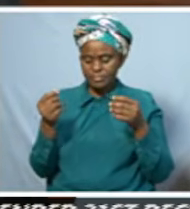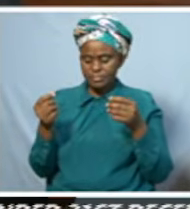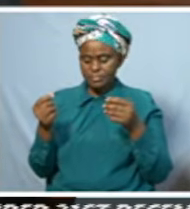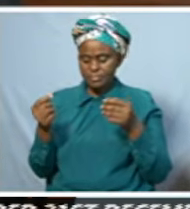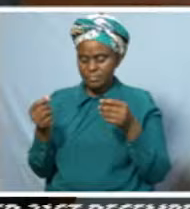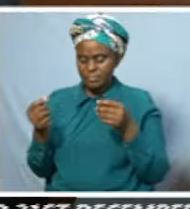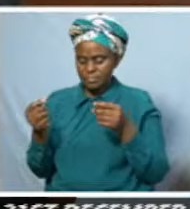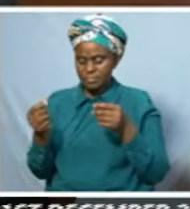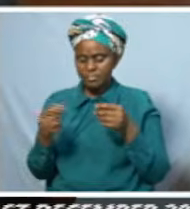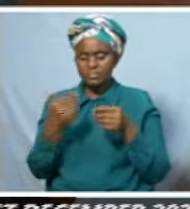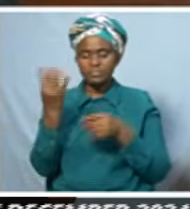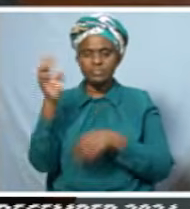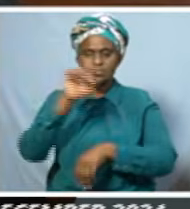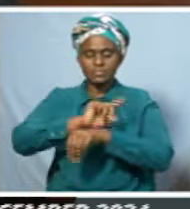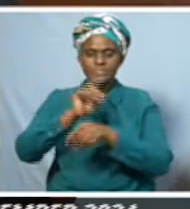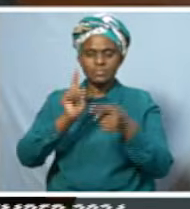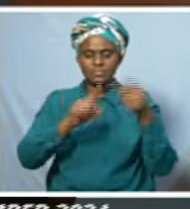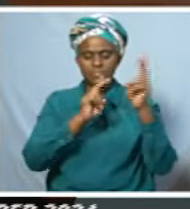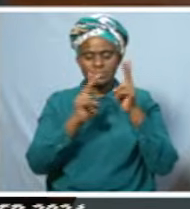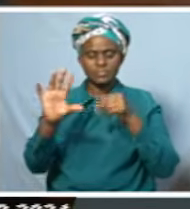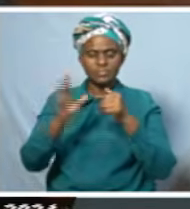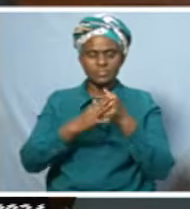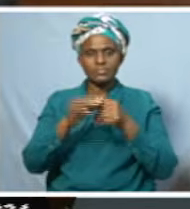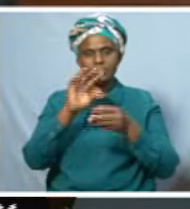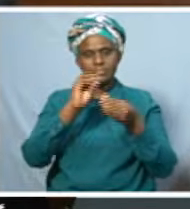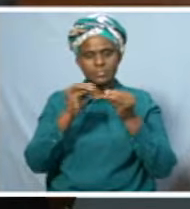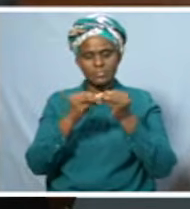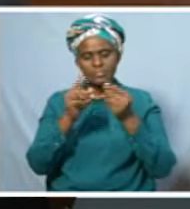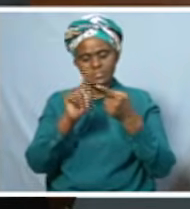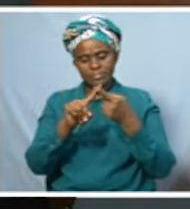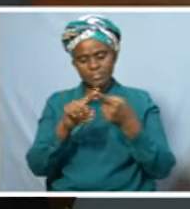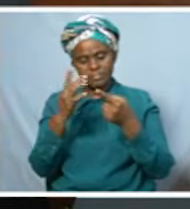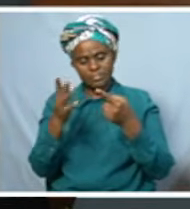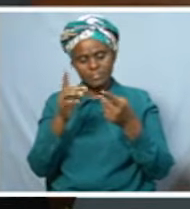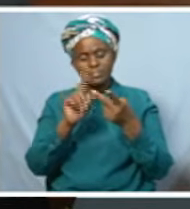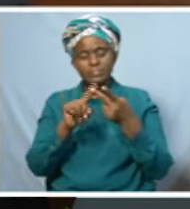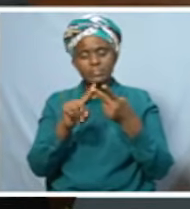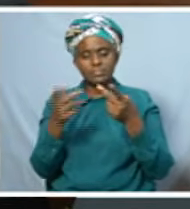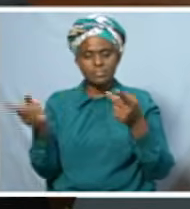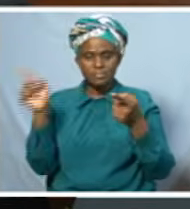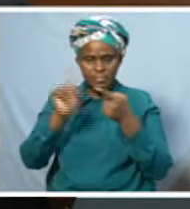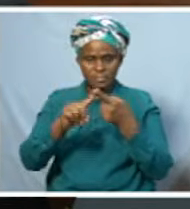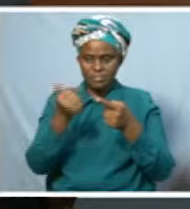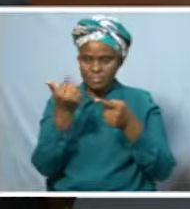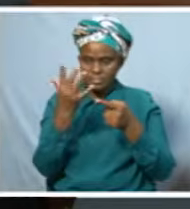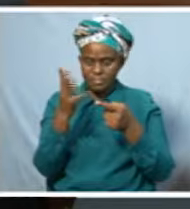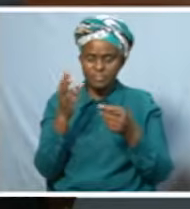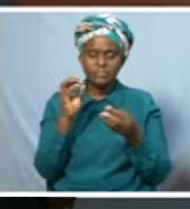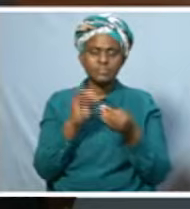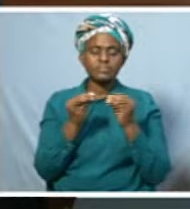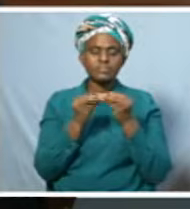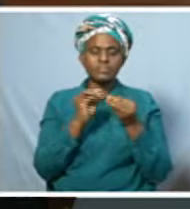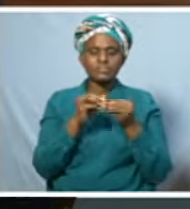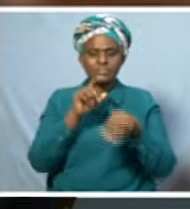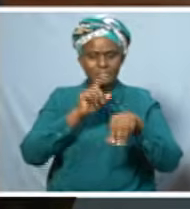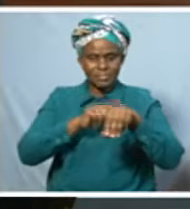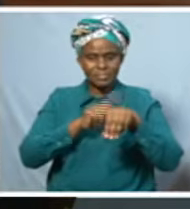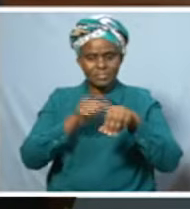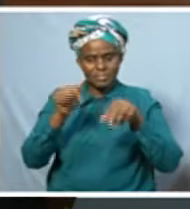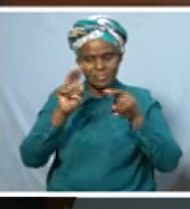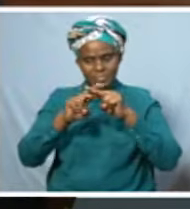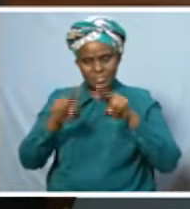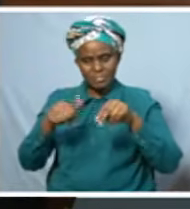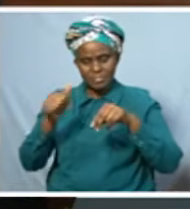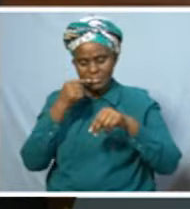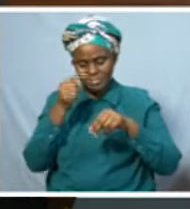days to respond. Query number 1, query number 2, up to the 15th one. At that stage, the chair